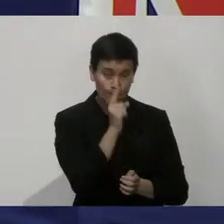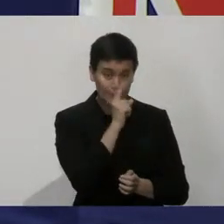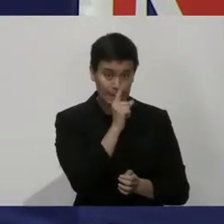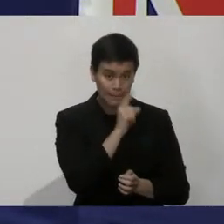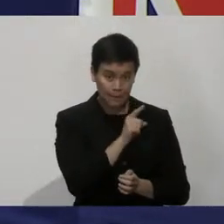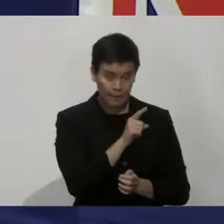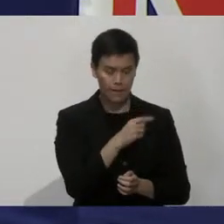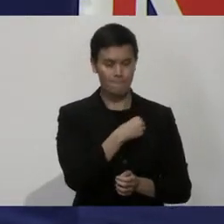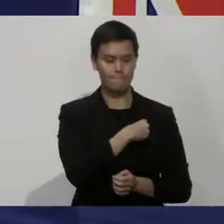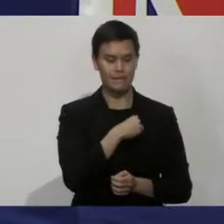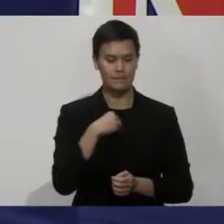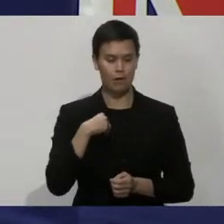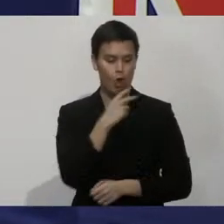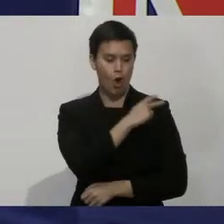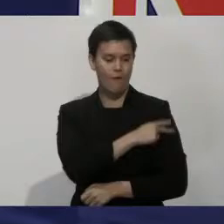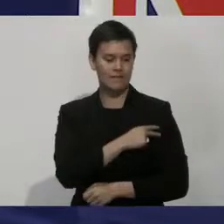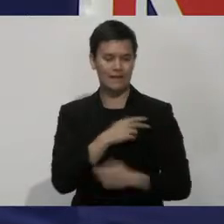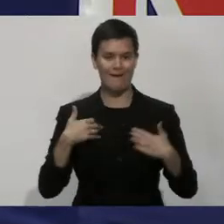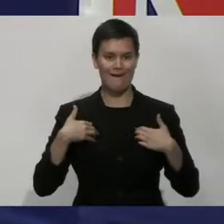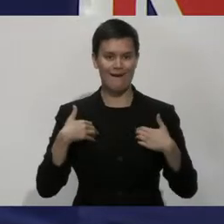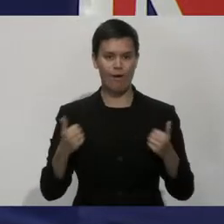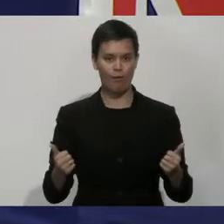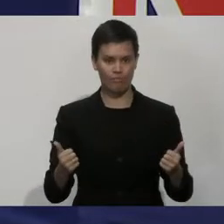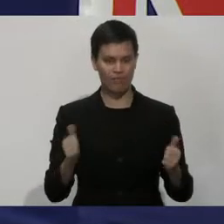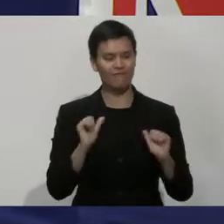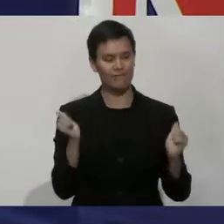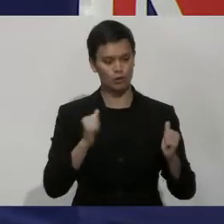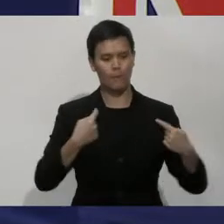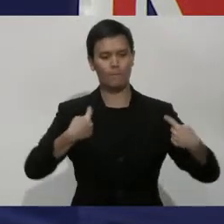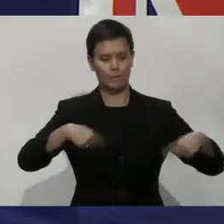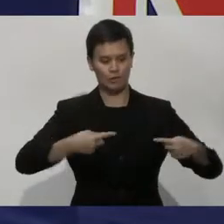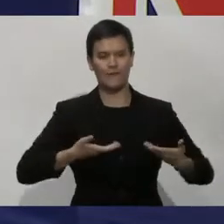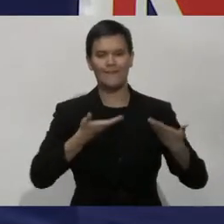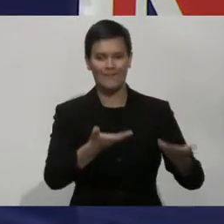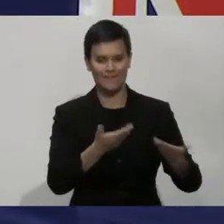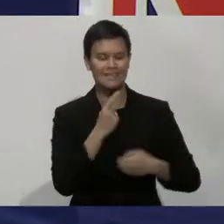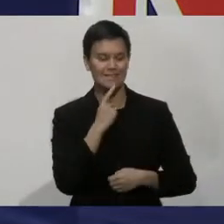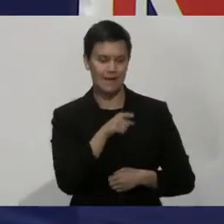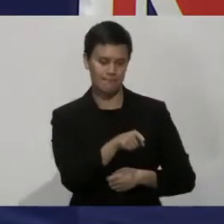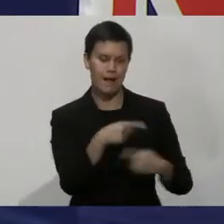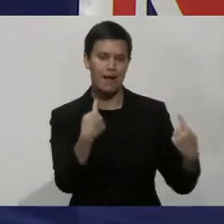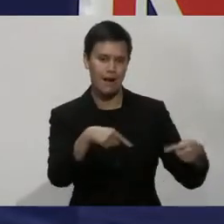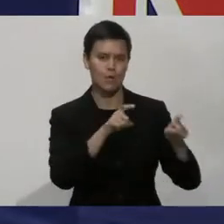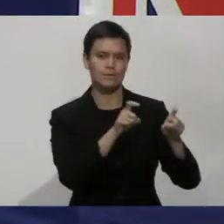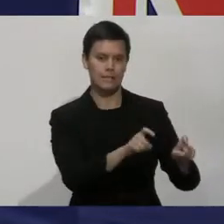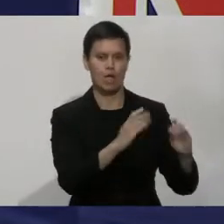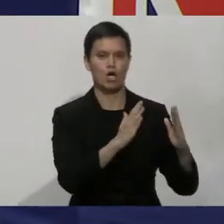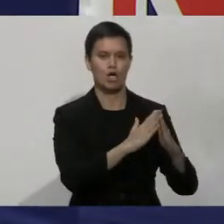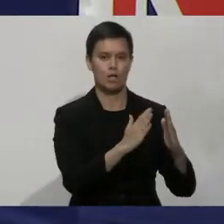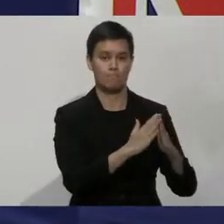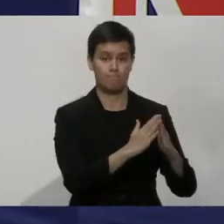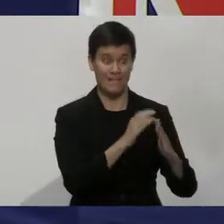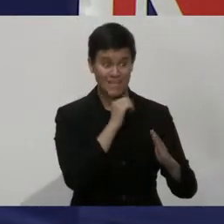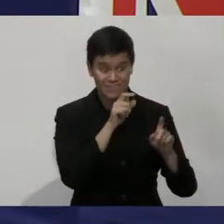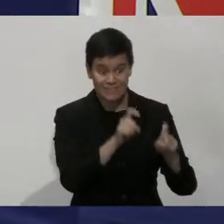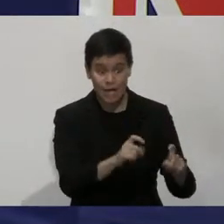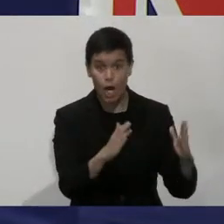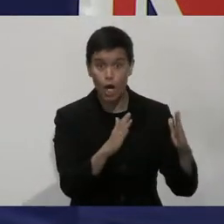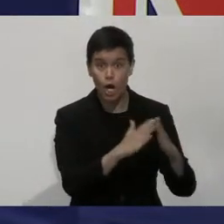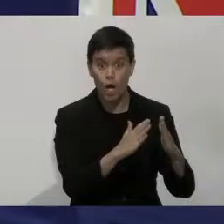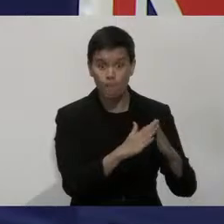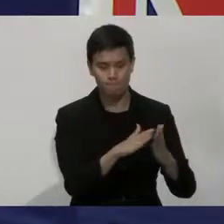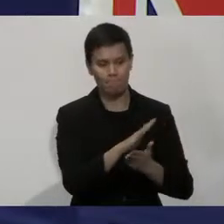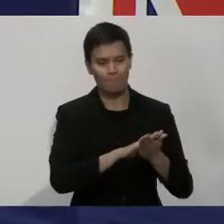Health for very good reasons, and there is very good support and very tight security, including